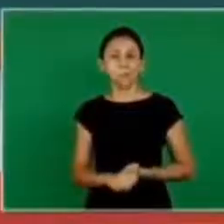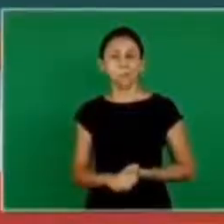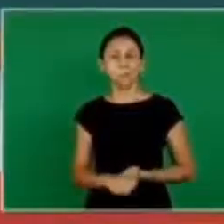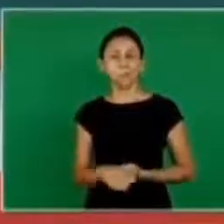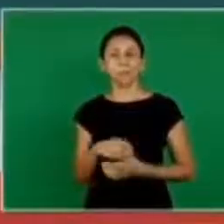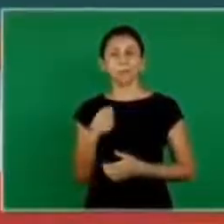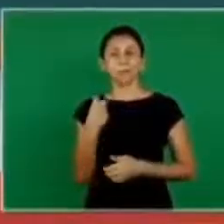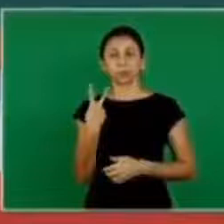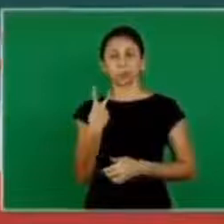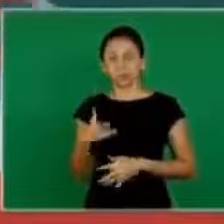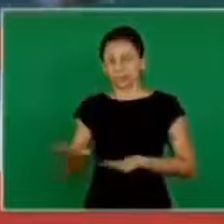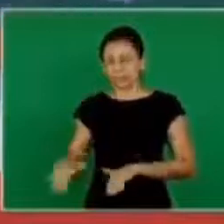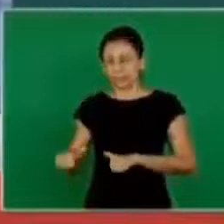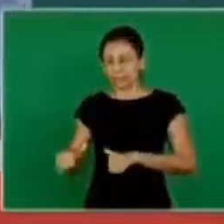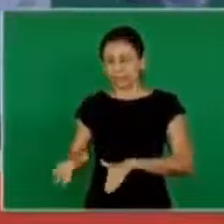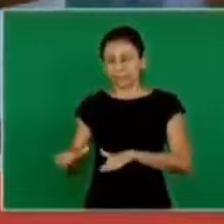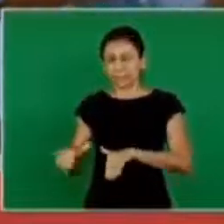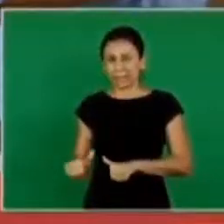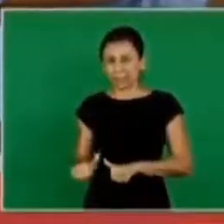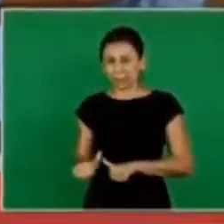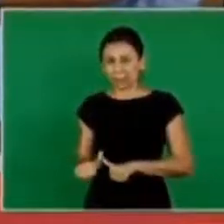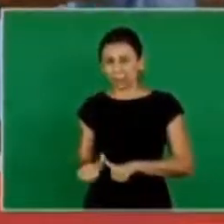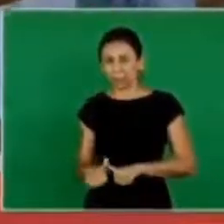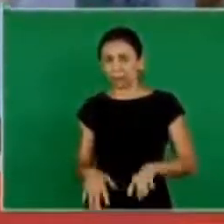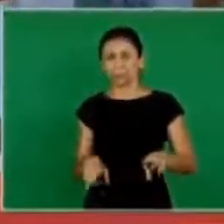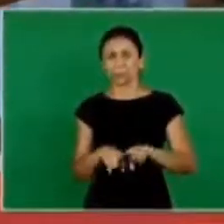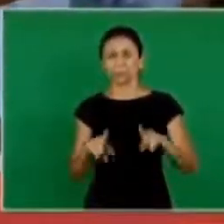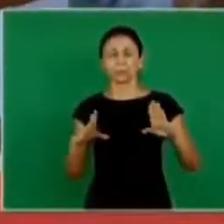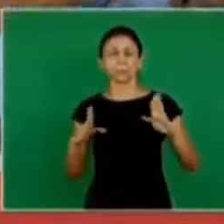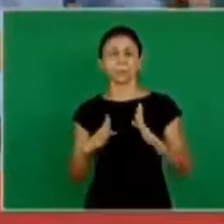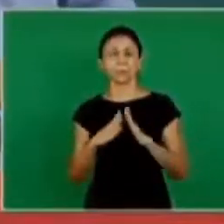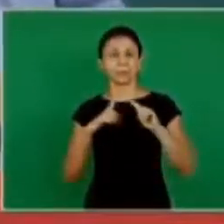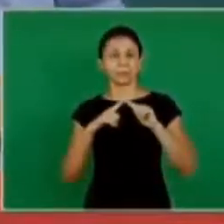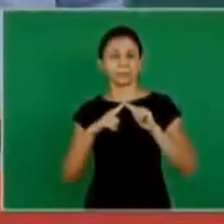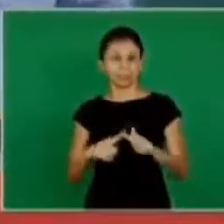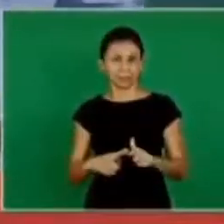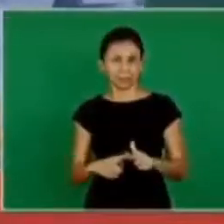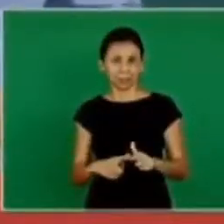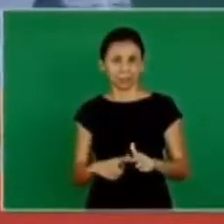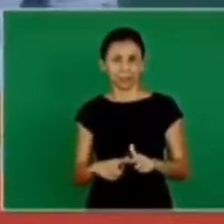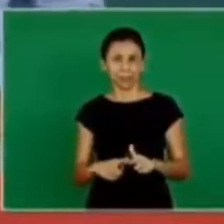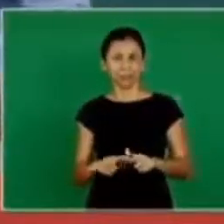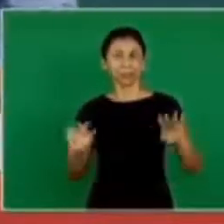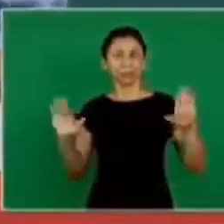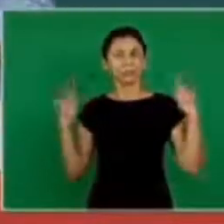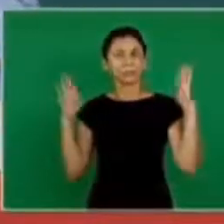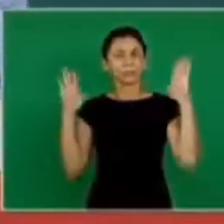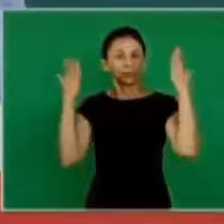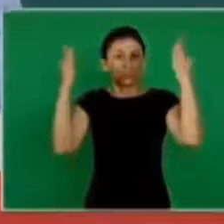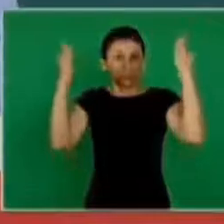the dance of two armies, the church and Israel saved. They will glorify the Lord.